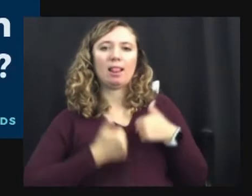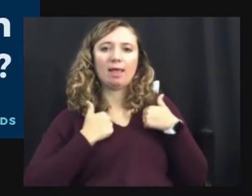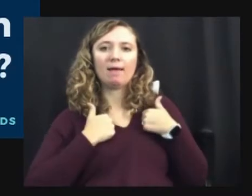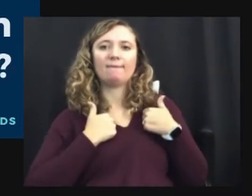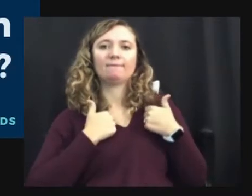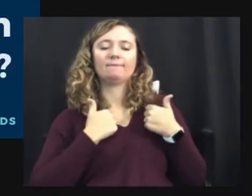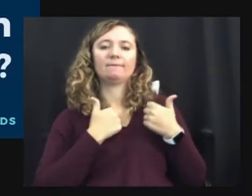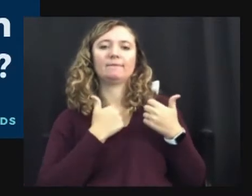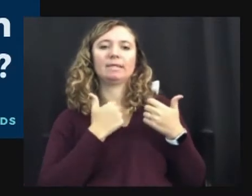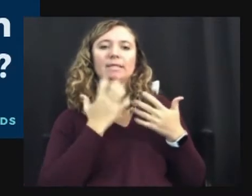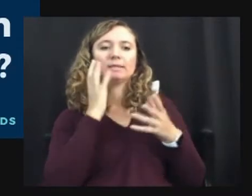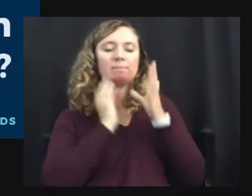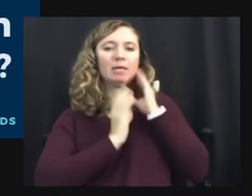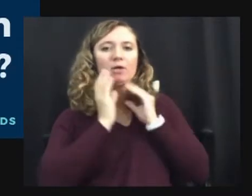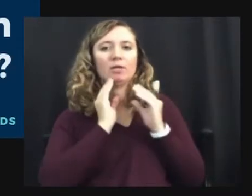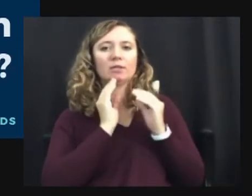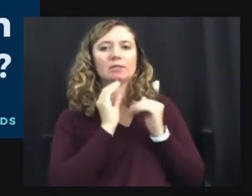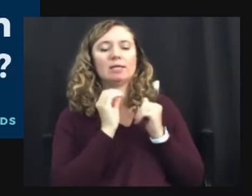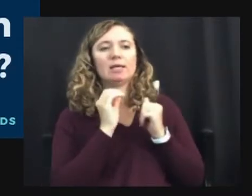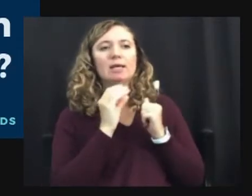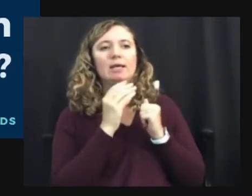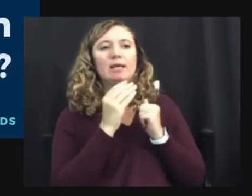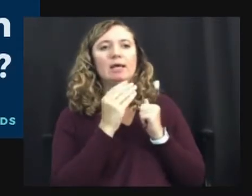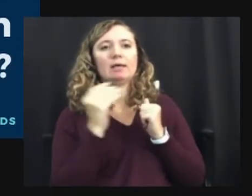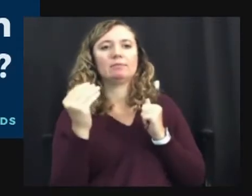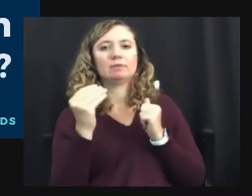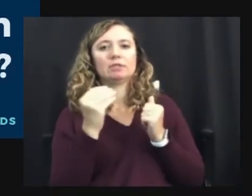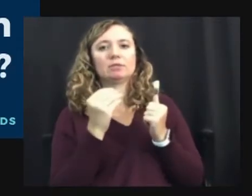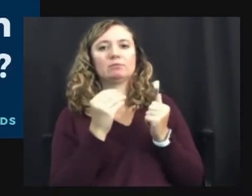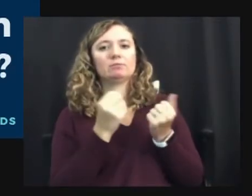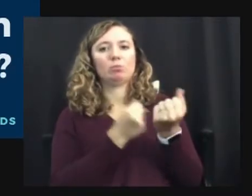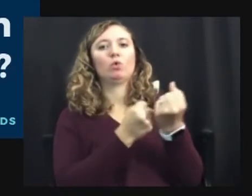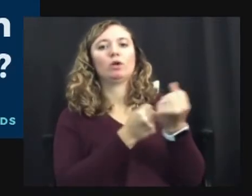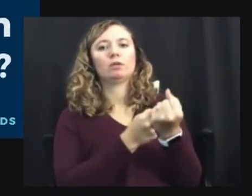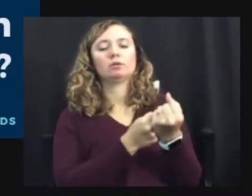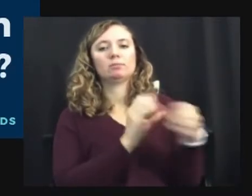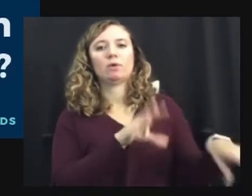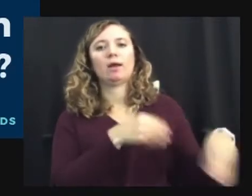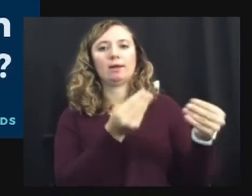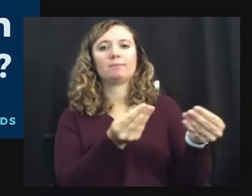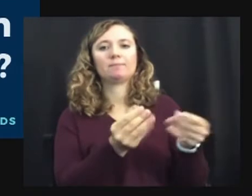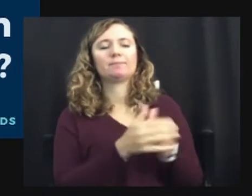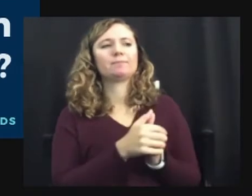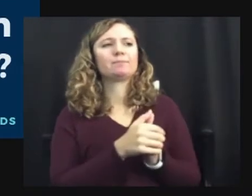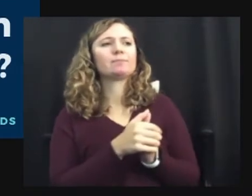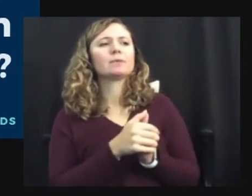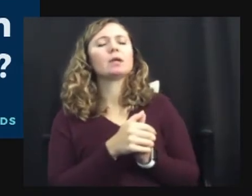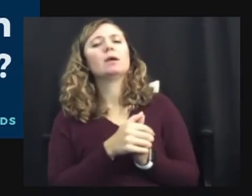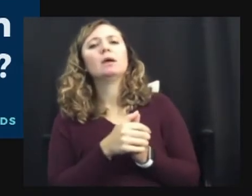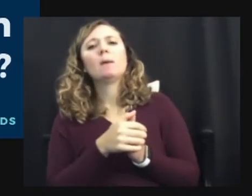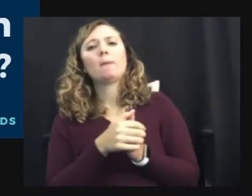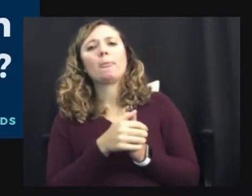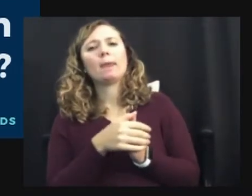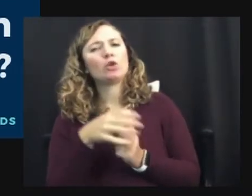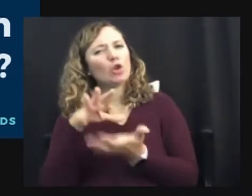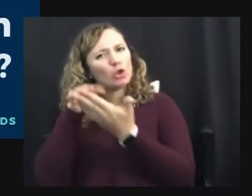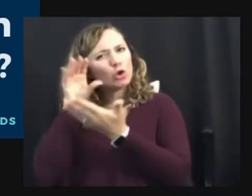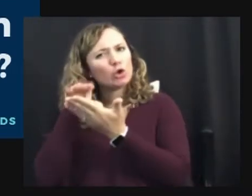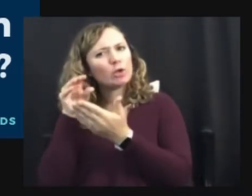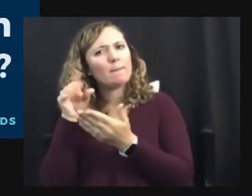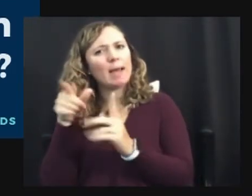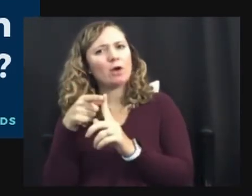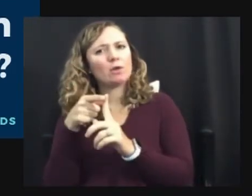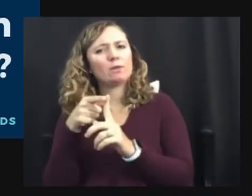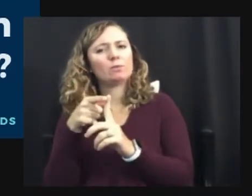and providing those supports. So And you learned a little bit about this with Aaron.